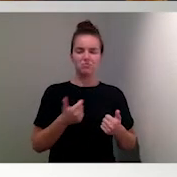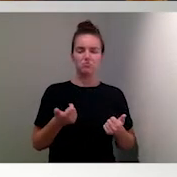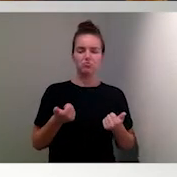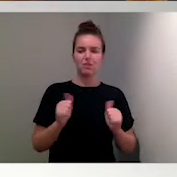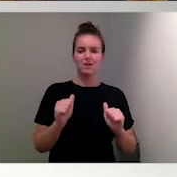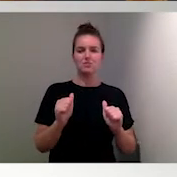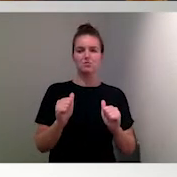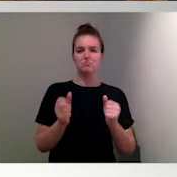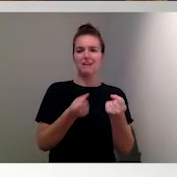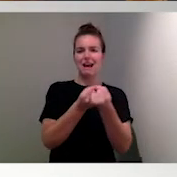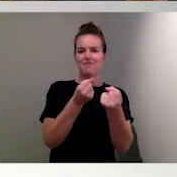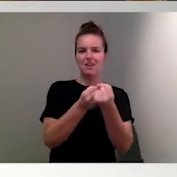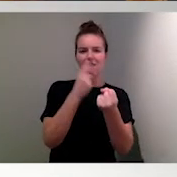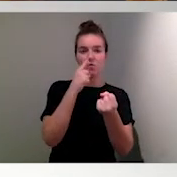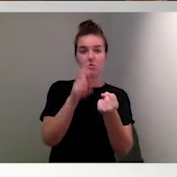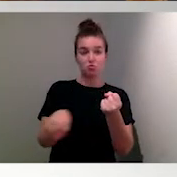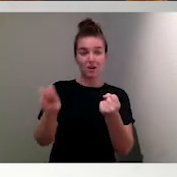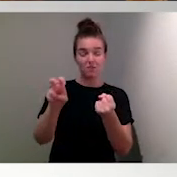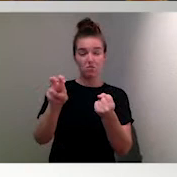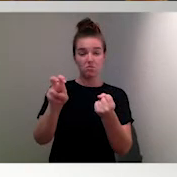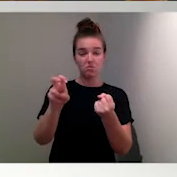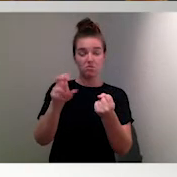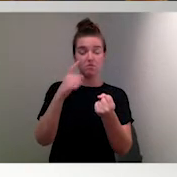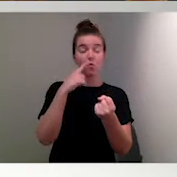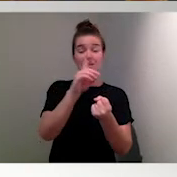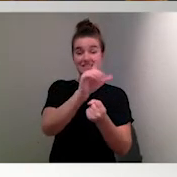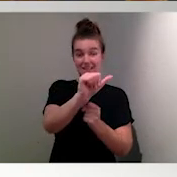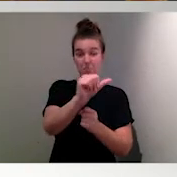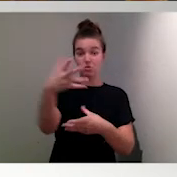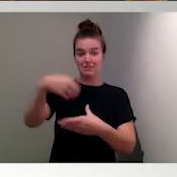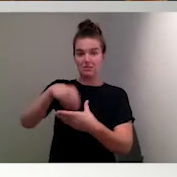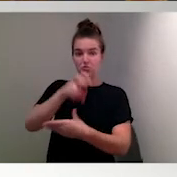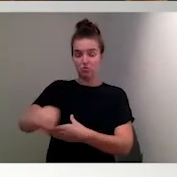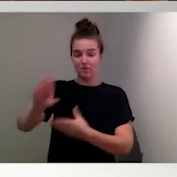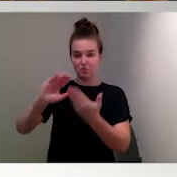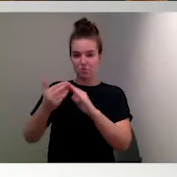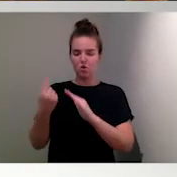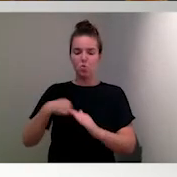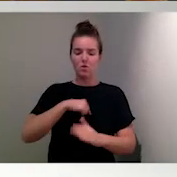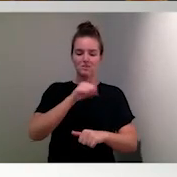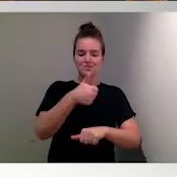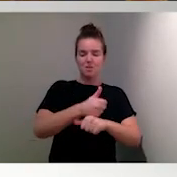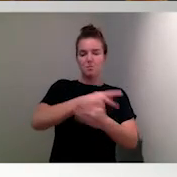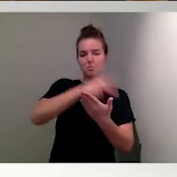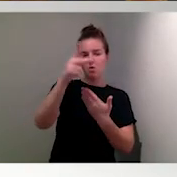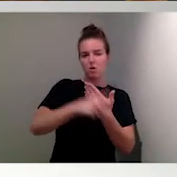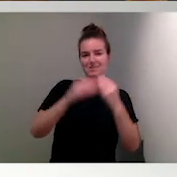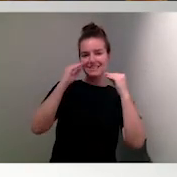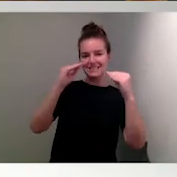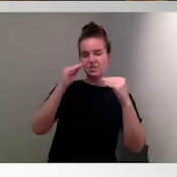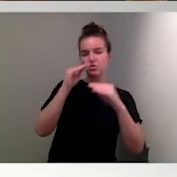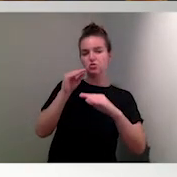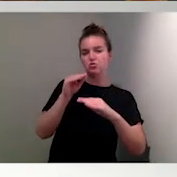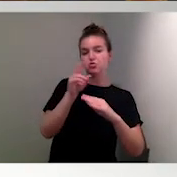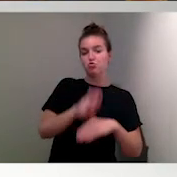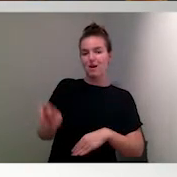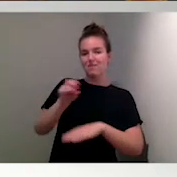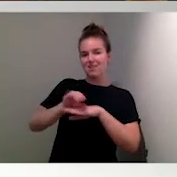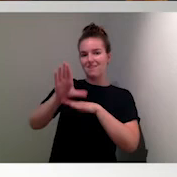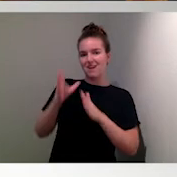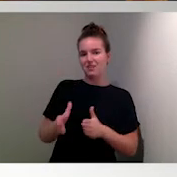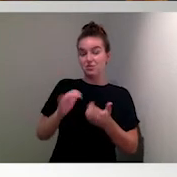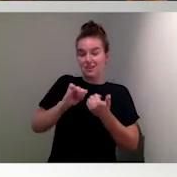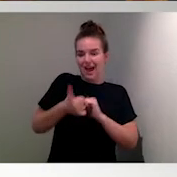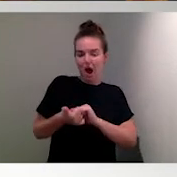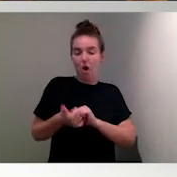building a program to teach travel advisors how to book travel, how to qualify